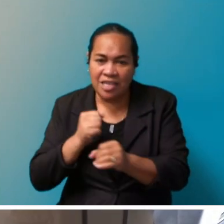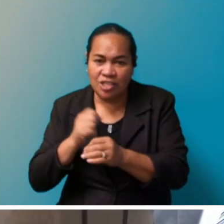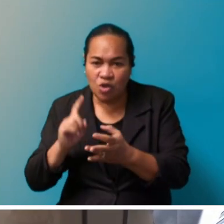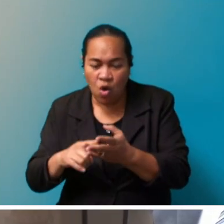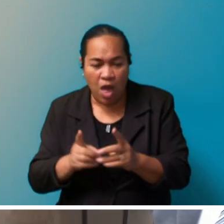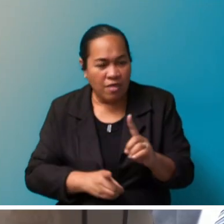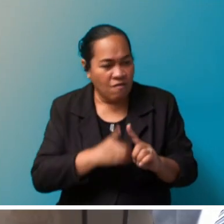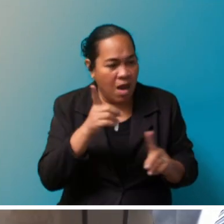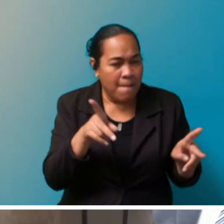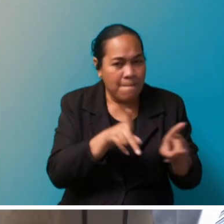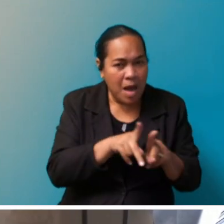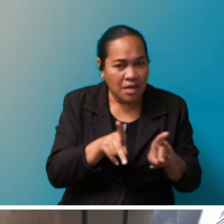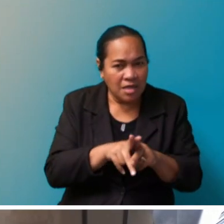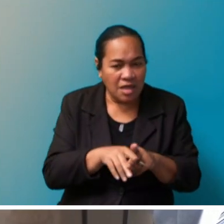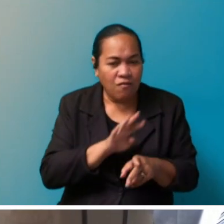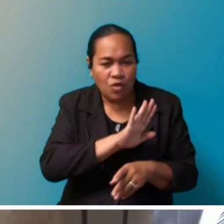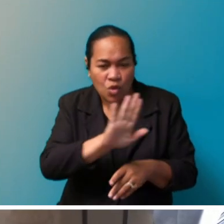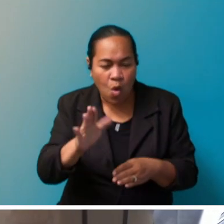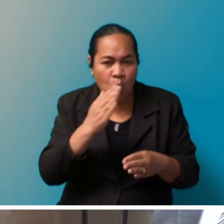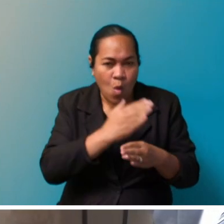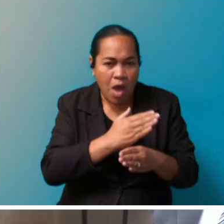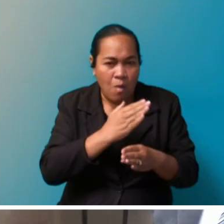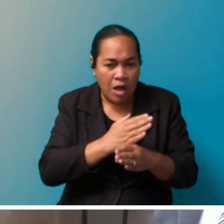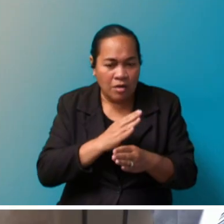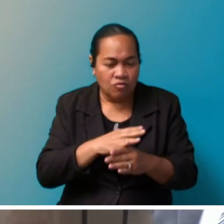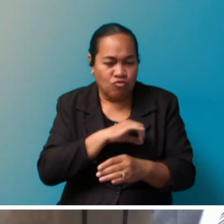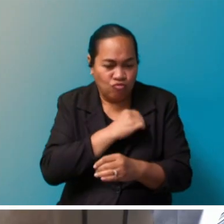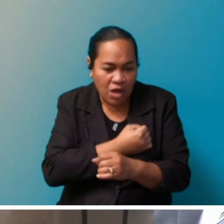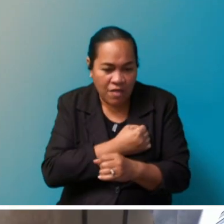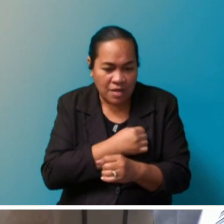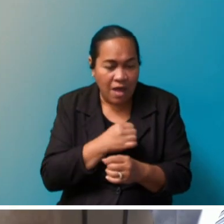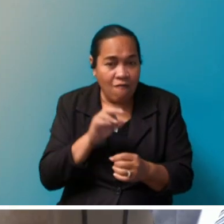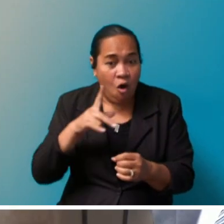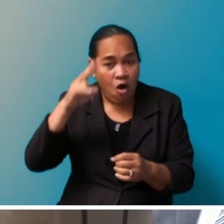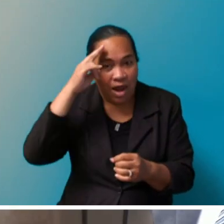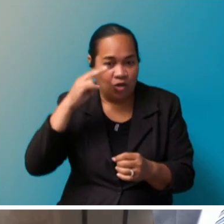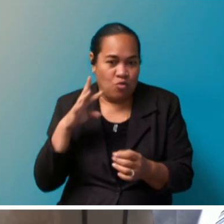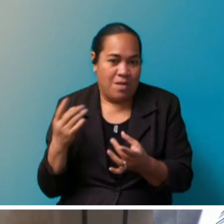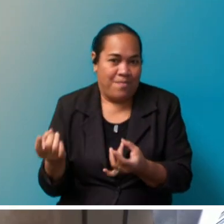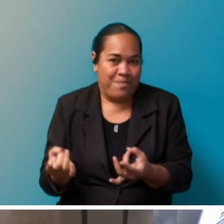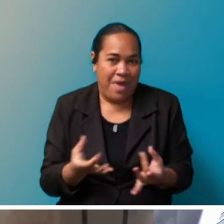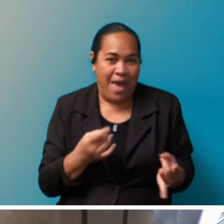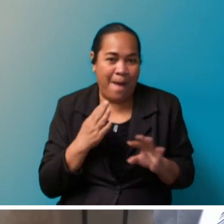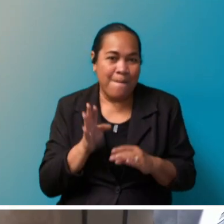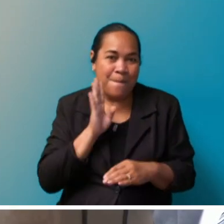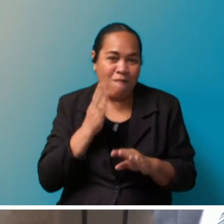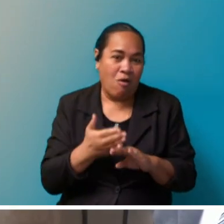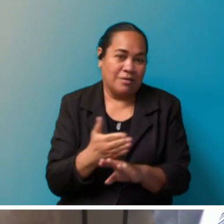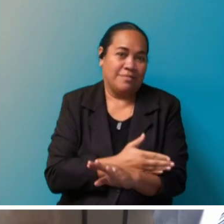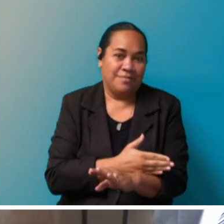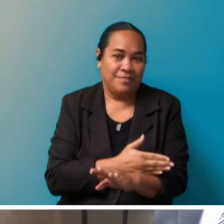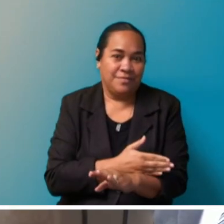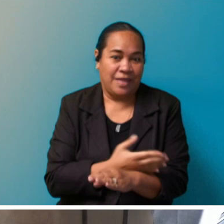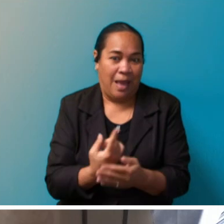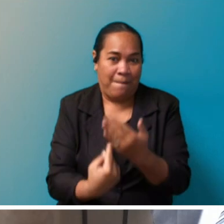and our communities for their tireless efforts in strengthening national preparedness. And at the core of disaster preparedness, Mr.